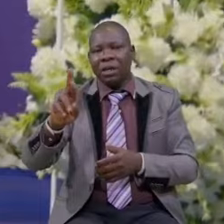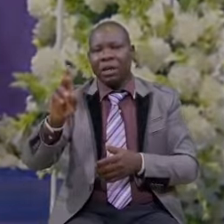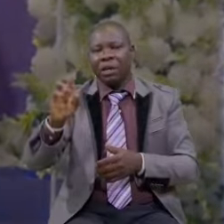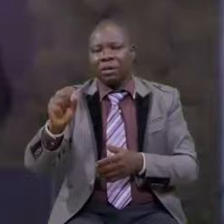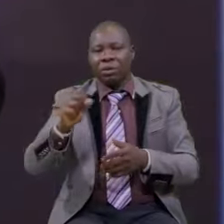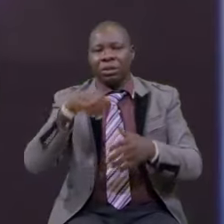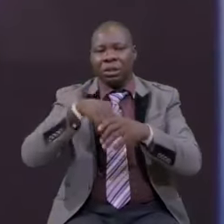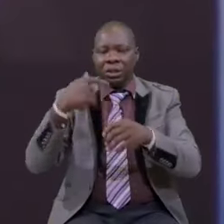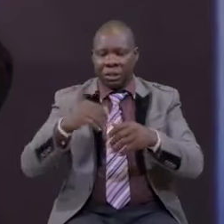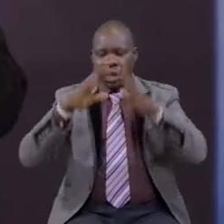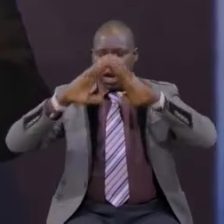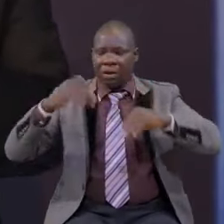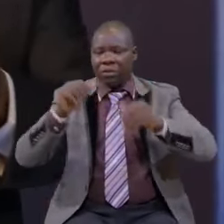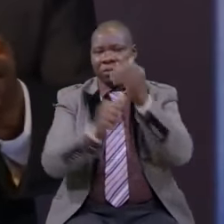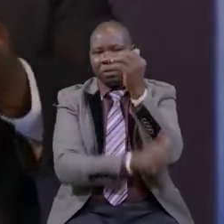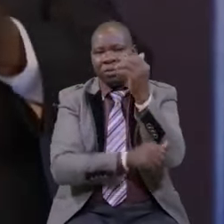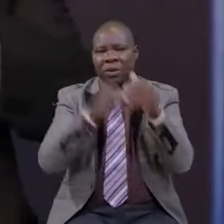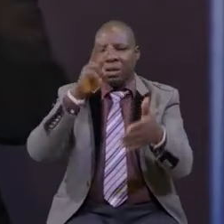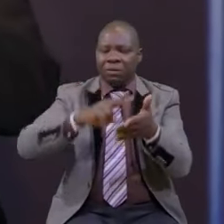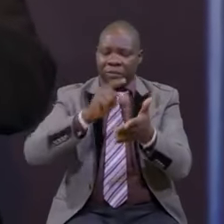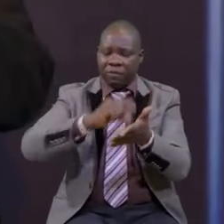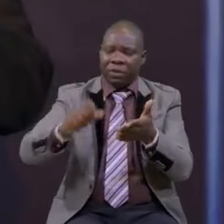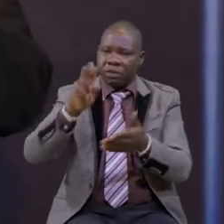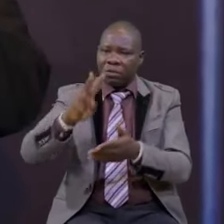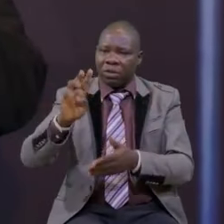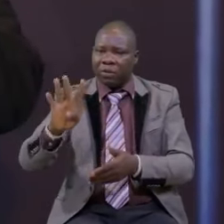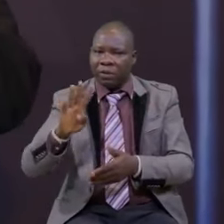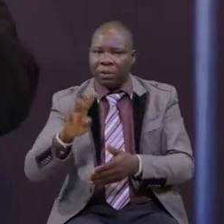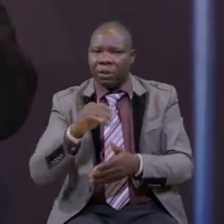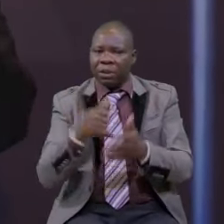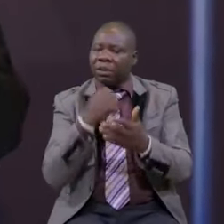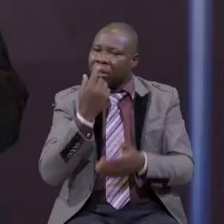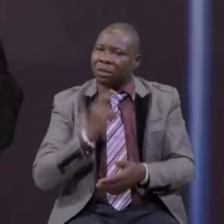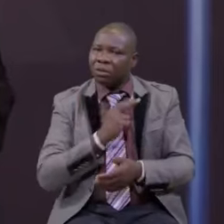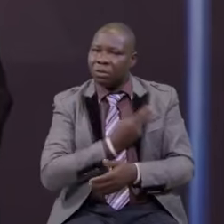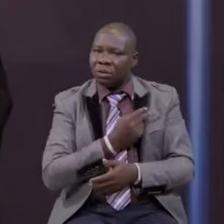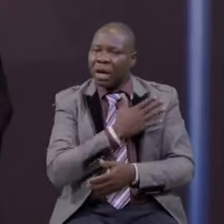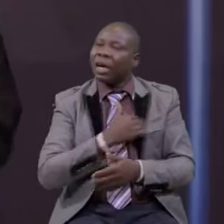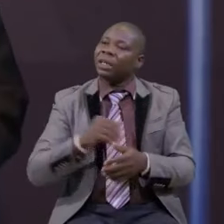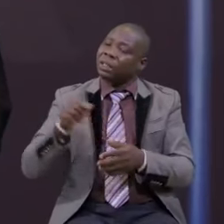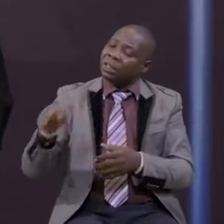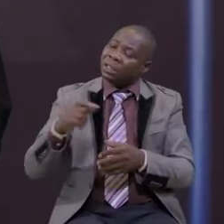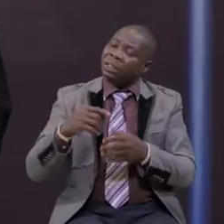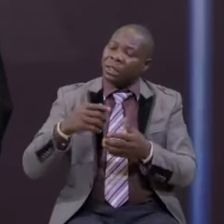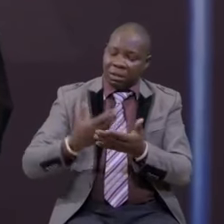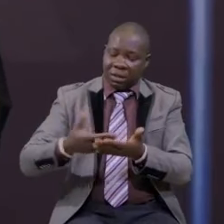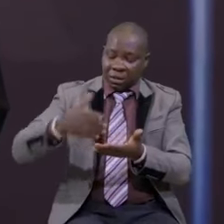24, he tells us, and he cried and said,